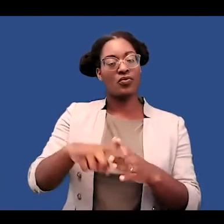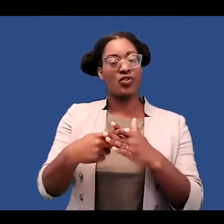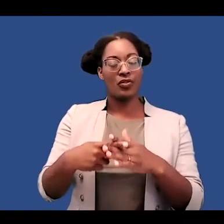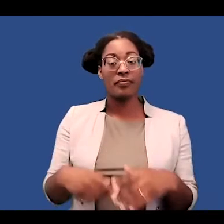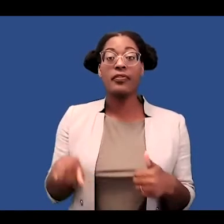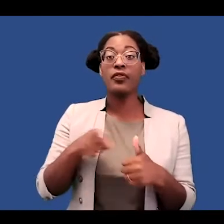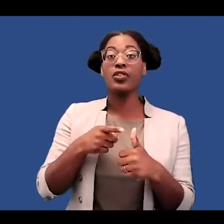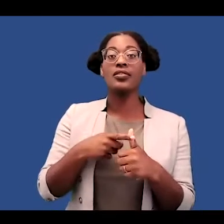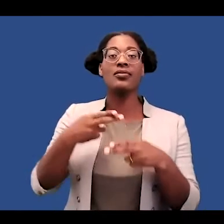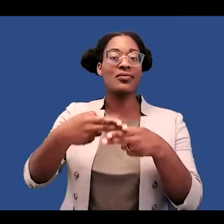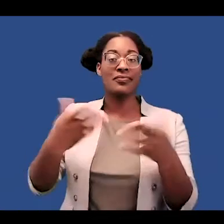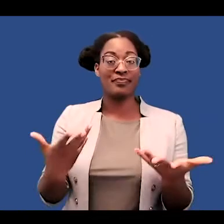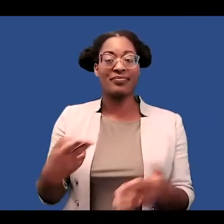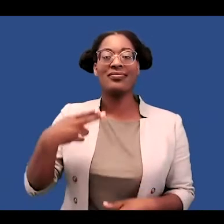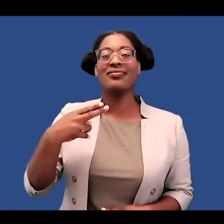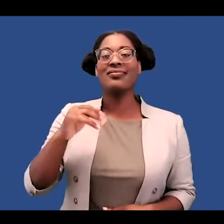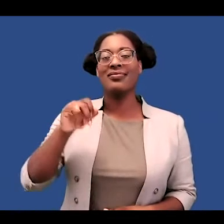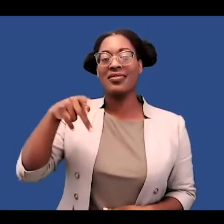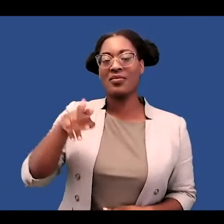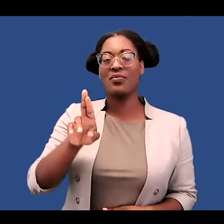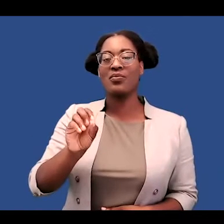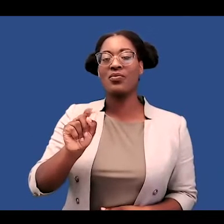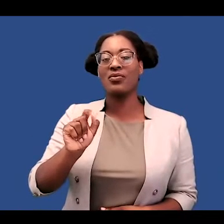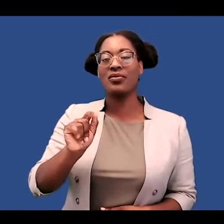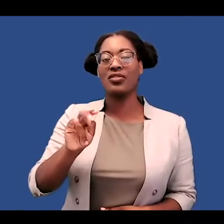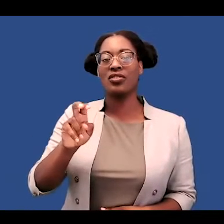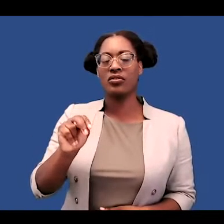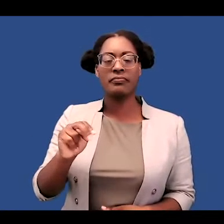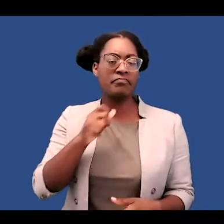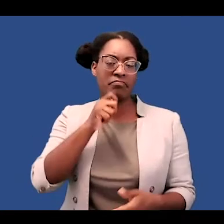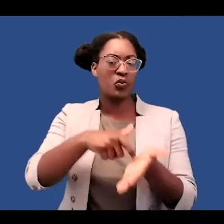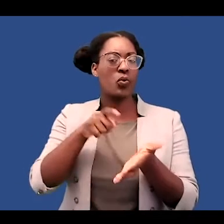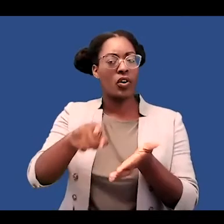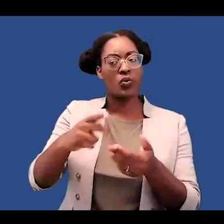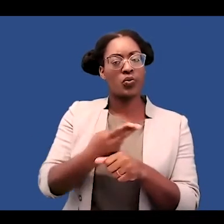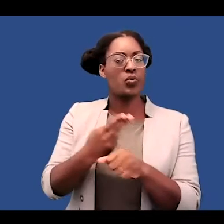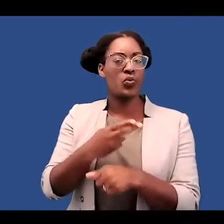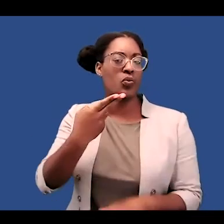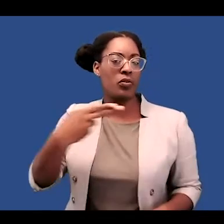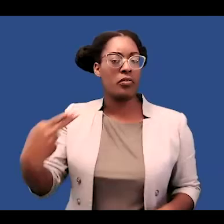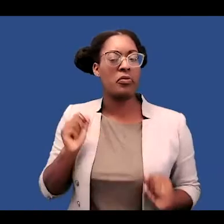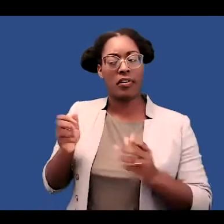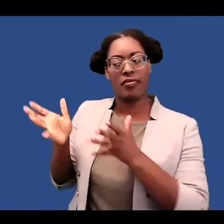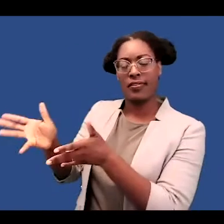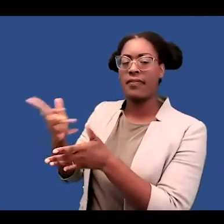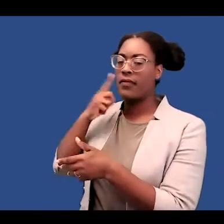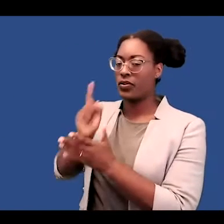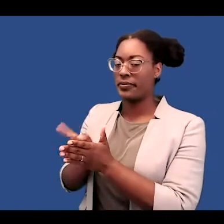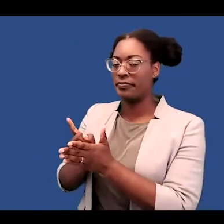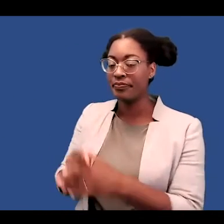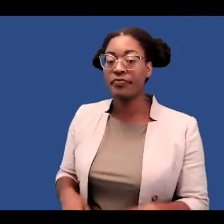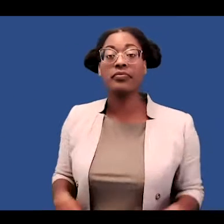hip rotation. This exercise does not require your hoop to be in your hands. Standing up nice